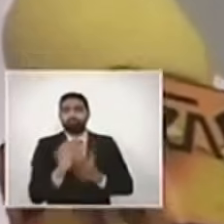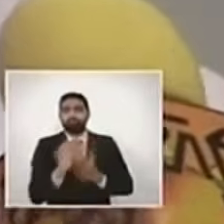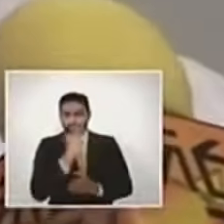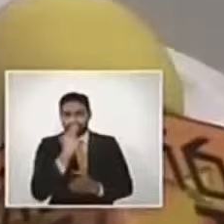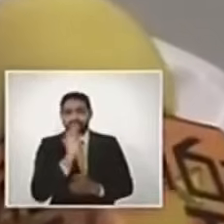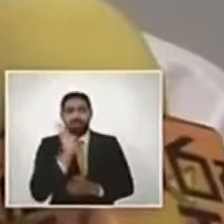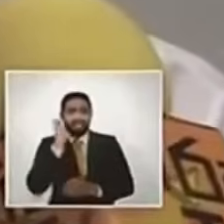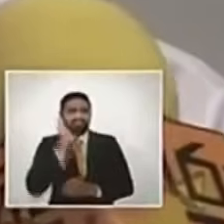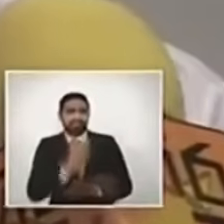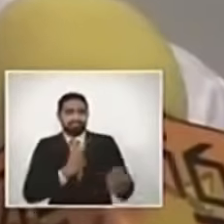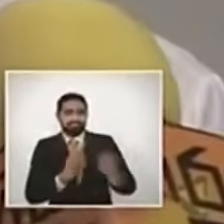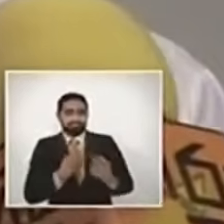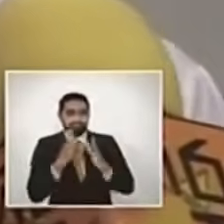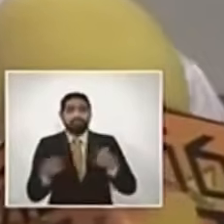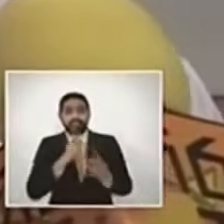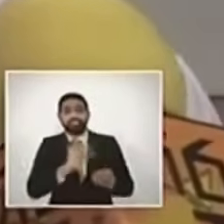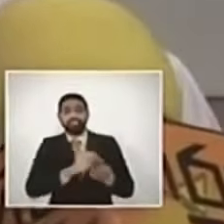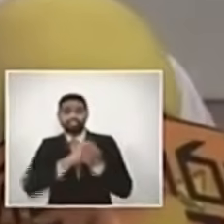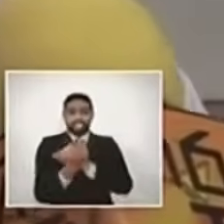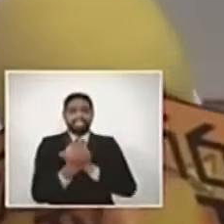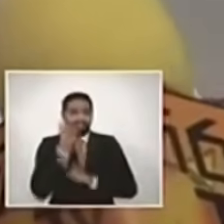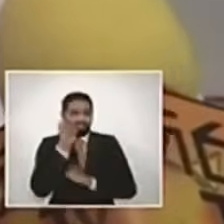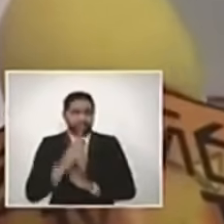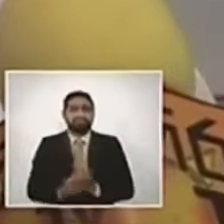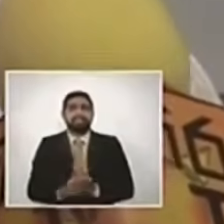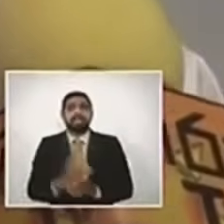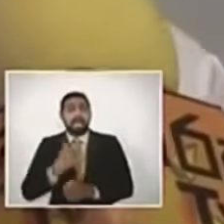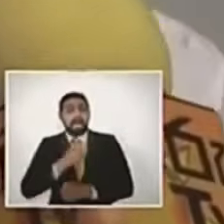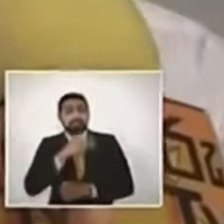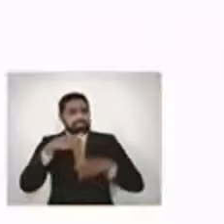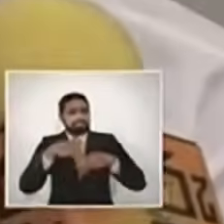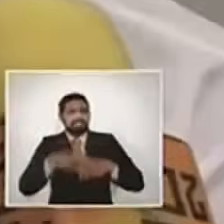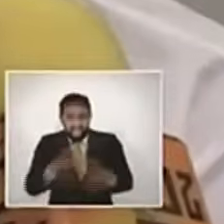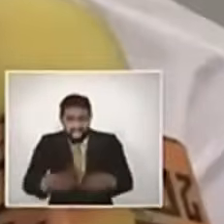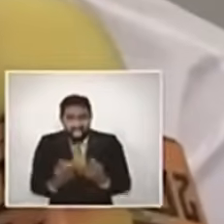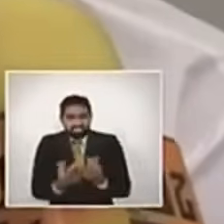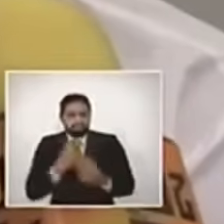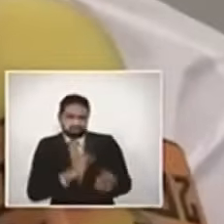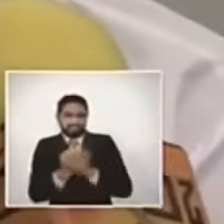However, we discourage them because we need to ready ourselves to establish a government.